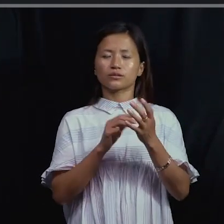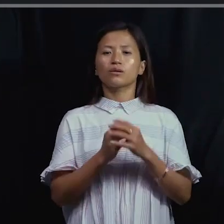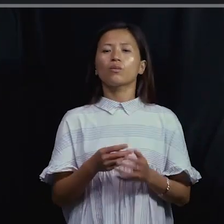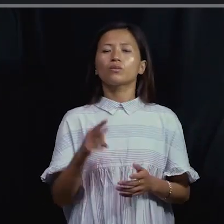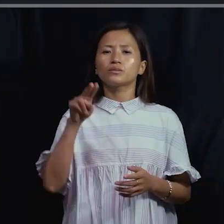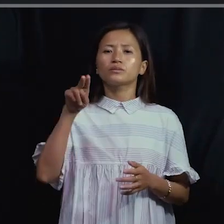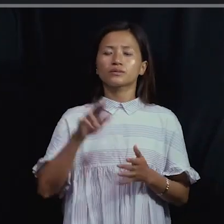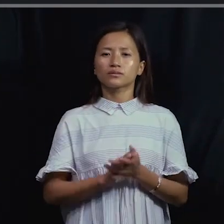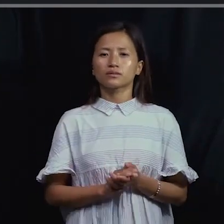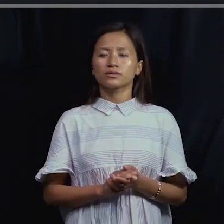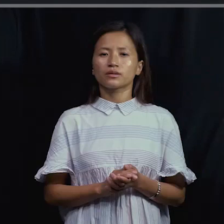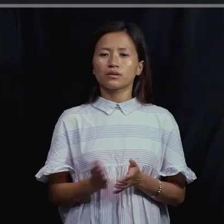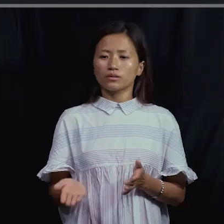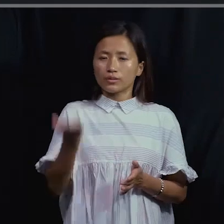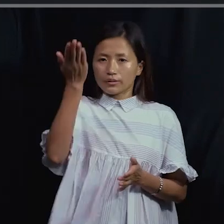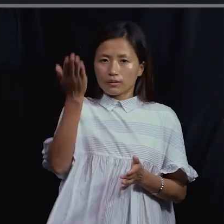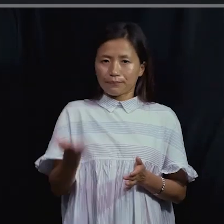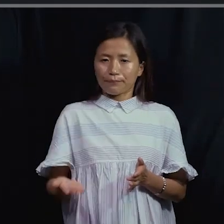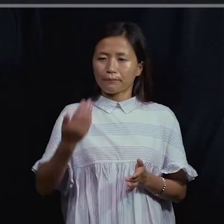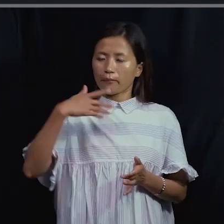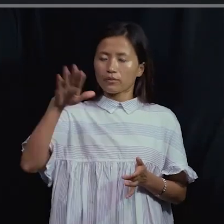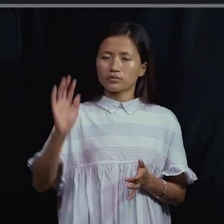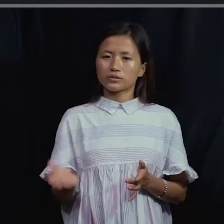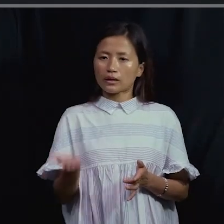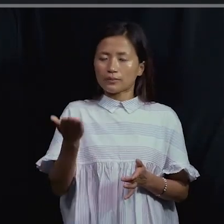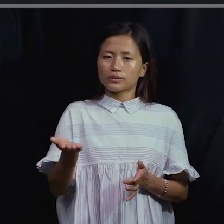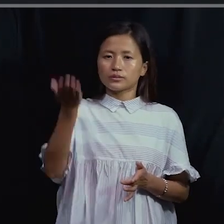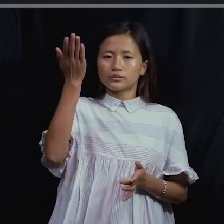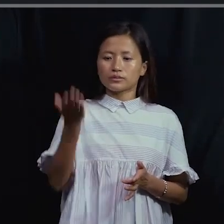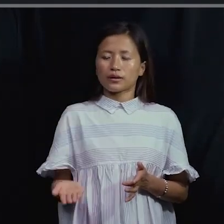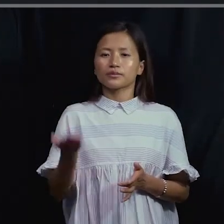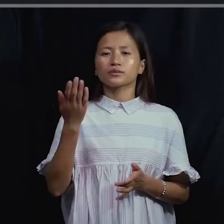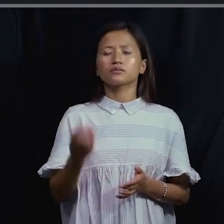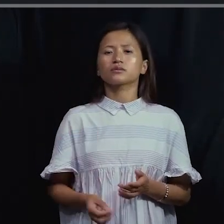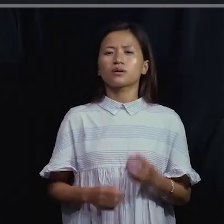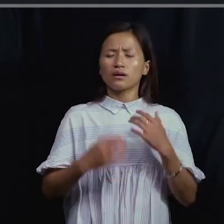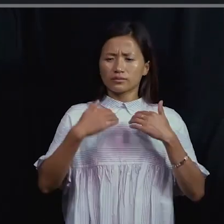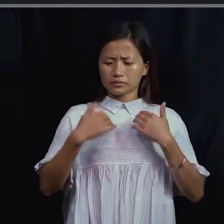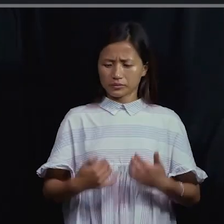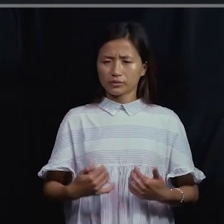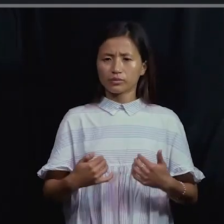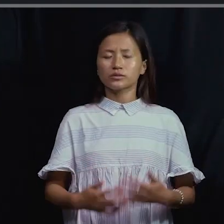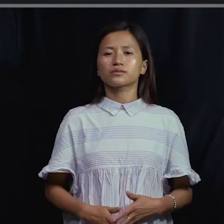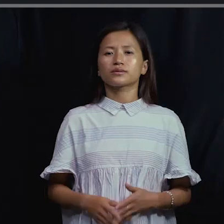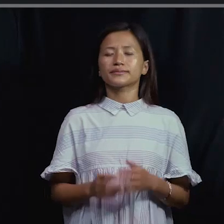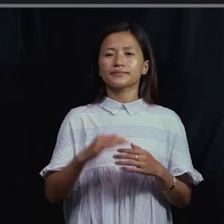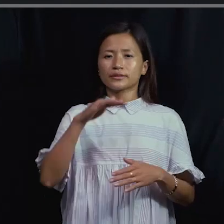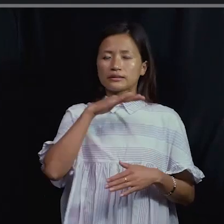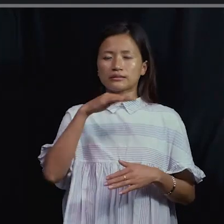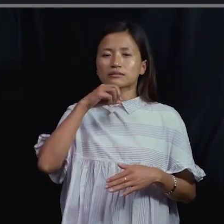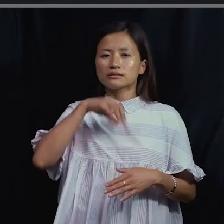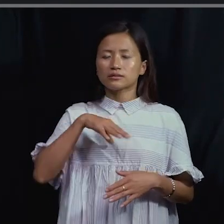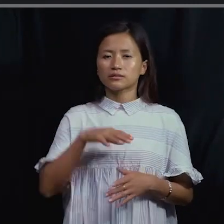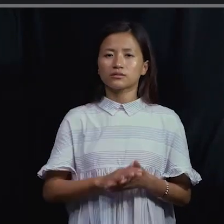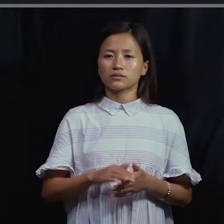fluctuate? Fluctuate would mean going up and down, right? So the emotion is very unpredictable during the adolescent stage.